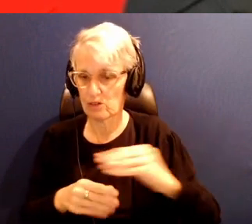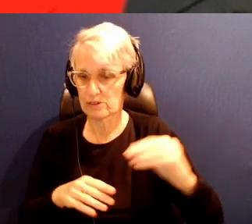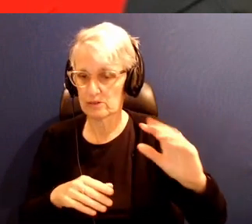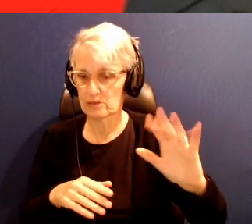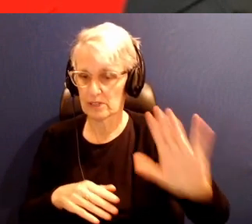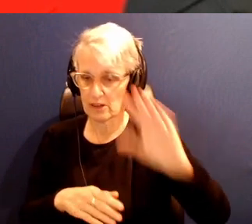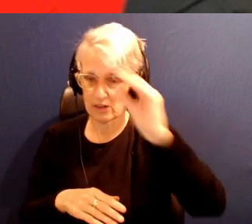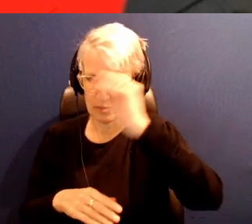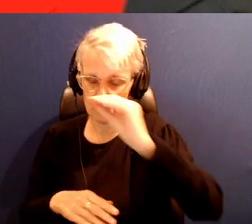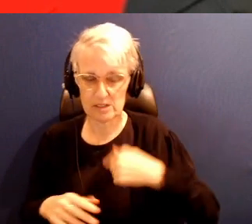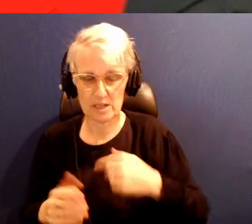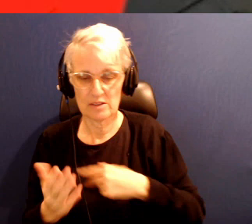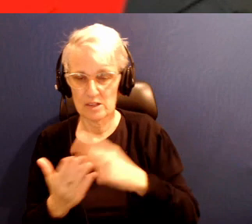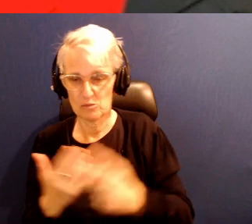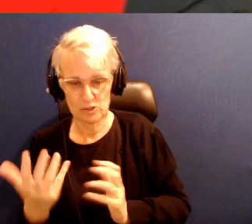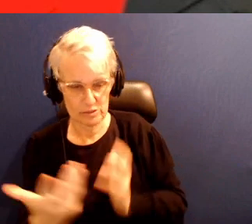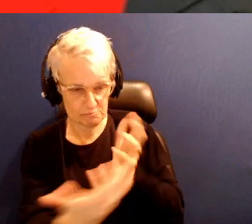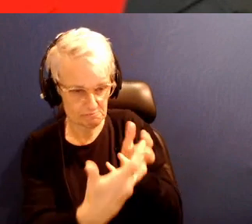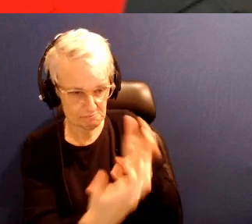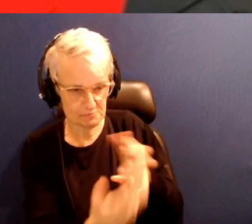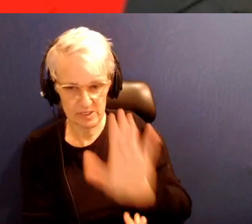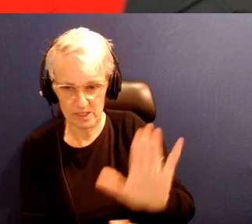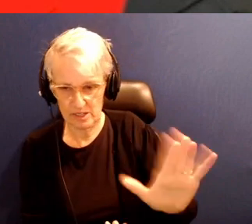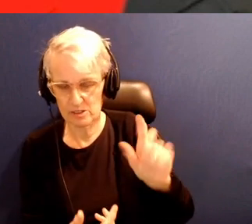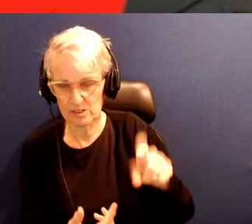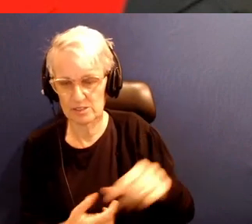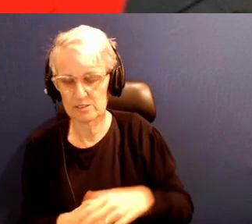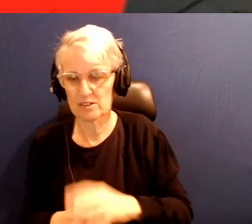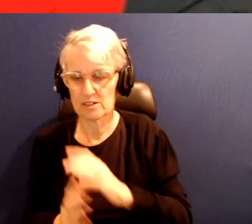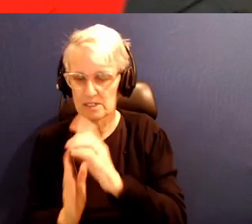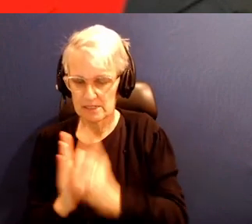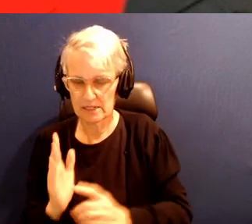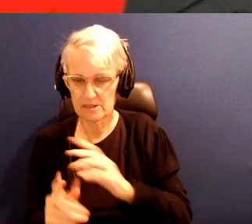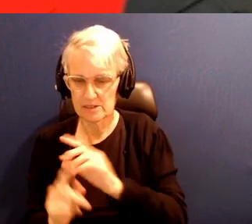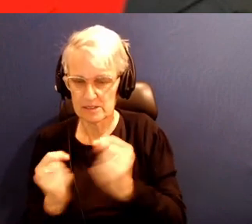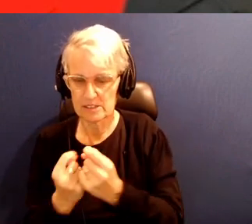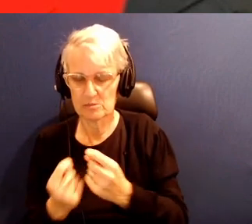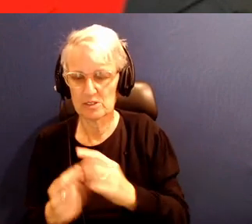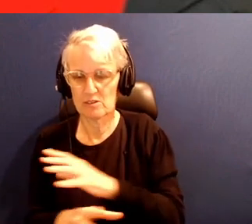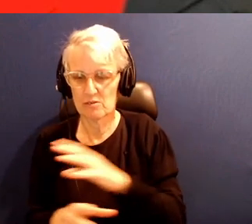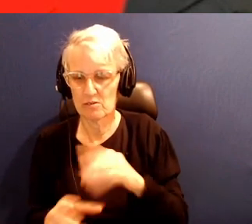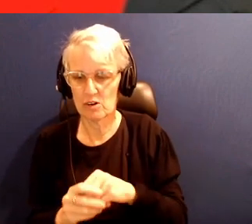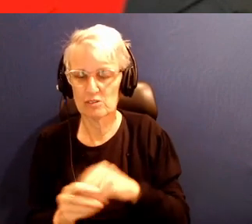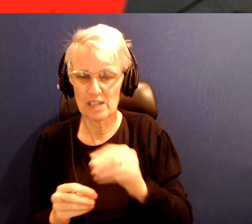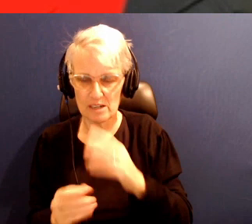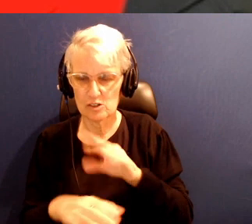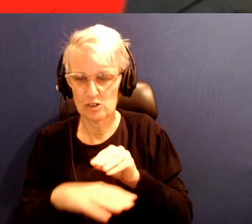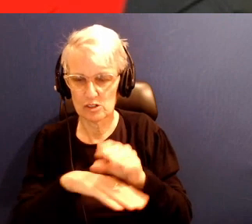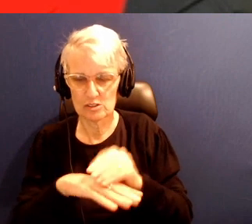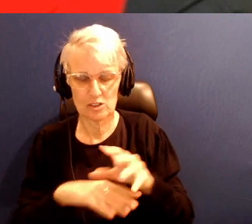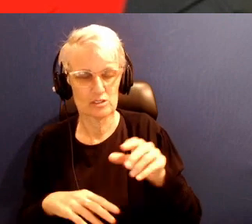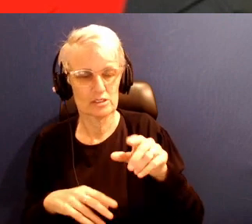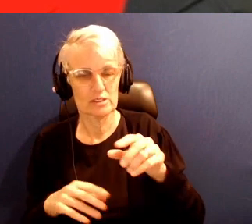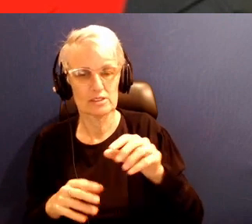active effort to meet their specific needs, ensuring the design team involves and meaningfully